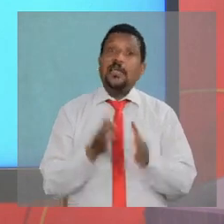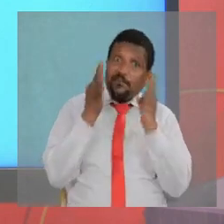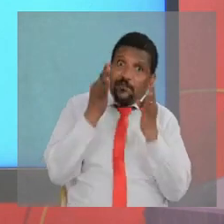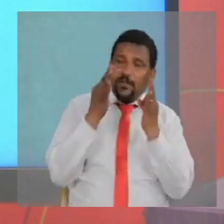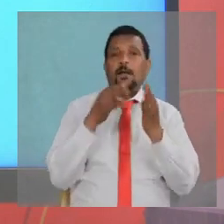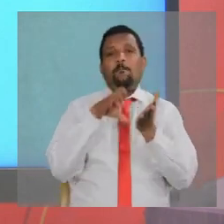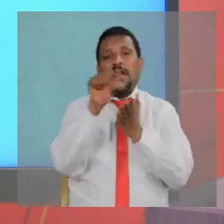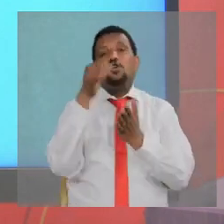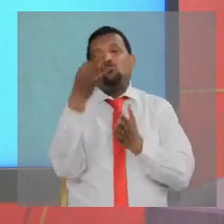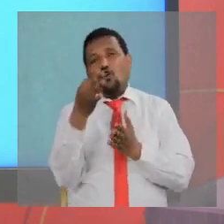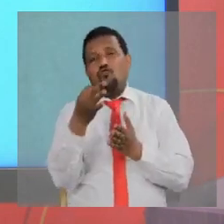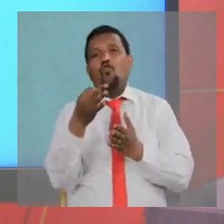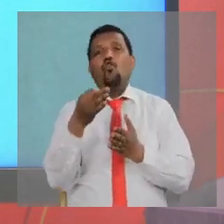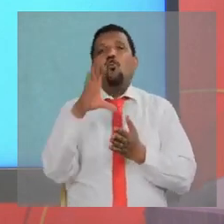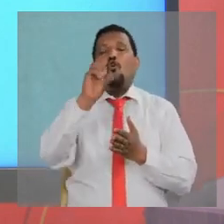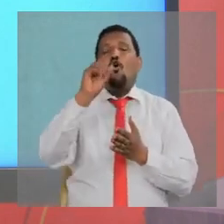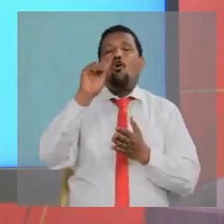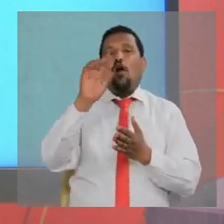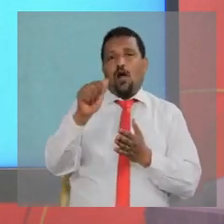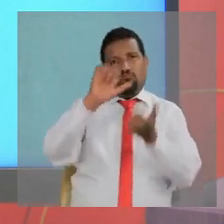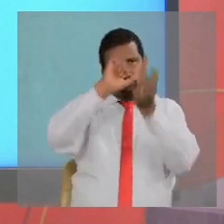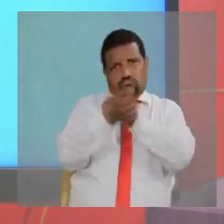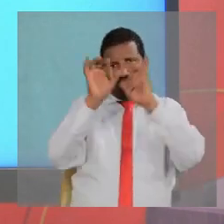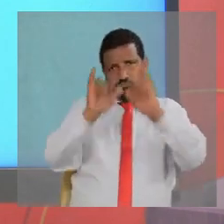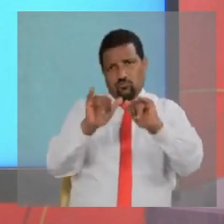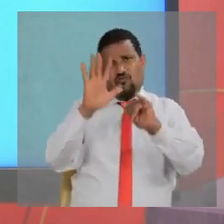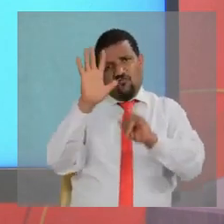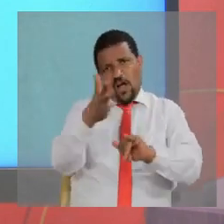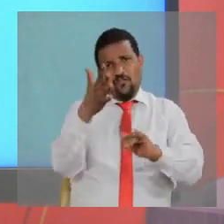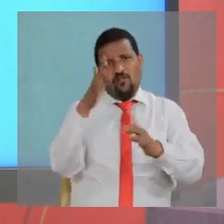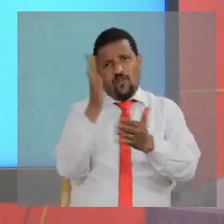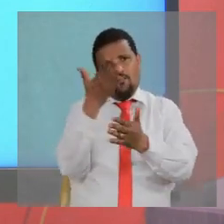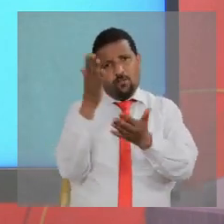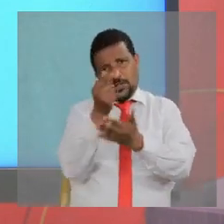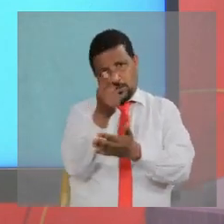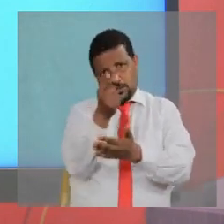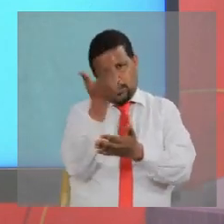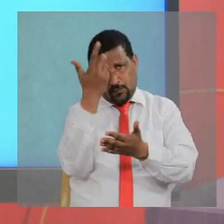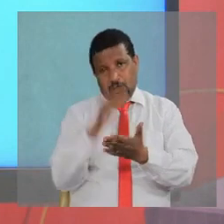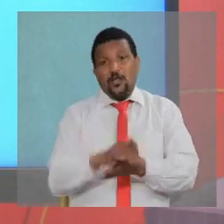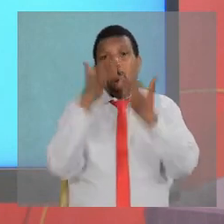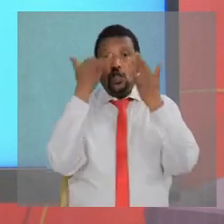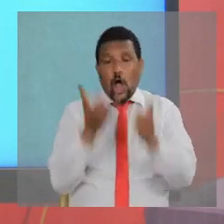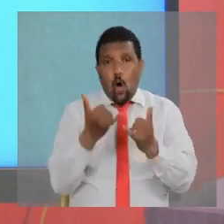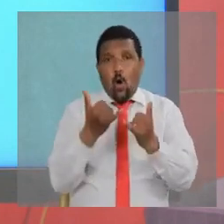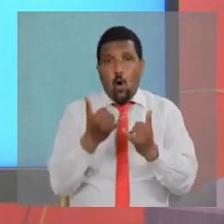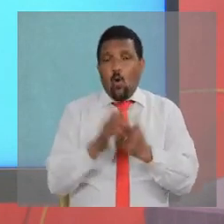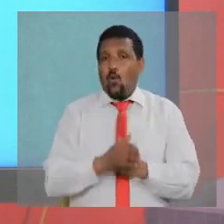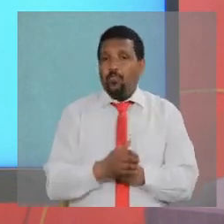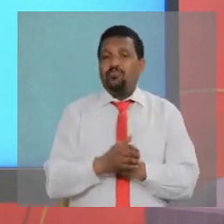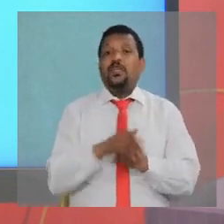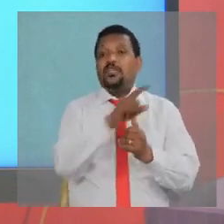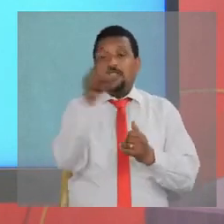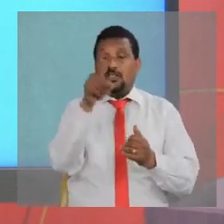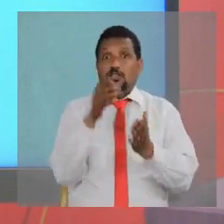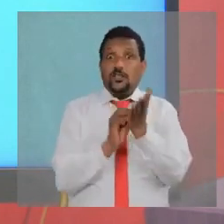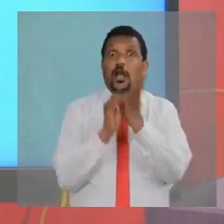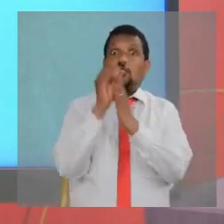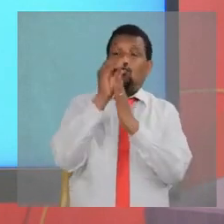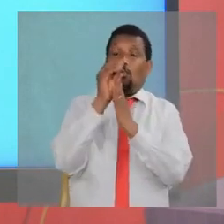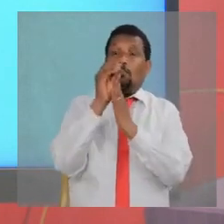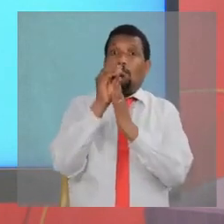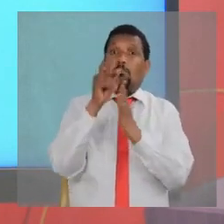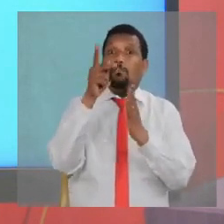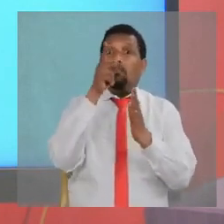If the price of Coca remains unchanged, which is 5 birr, now if there is a rise in the price